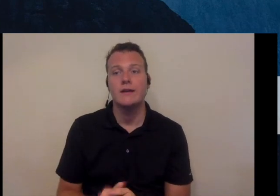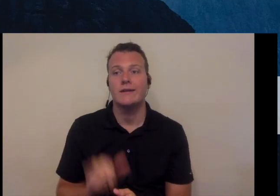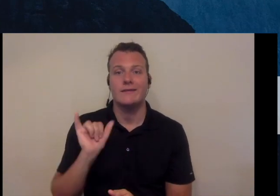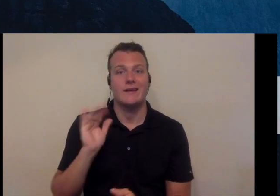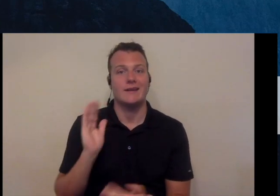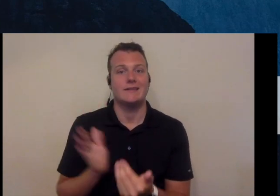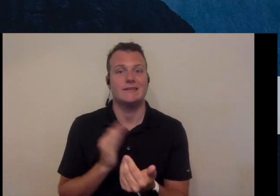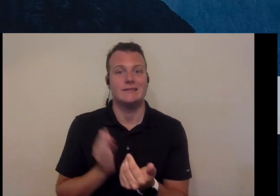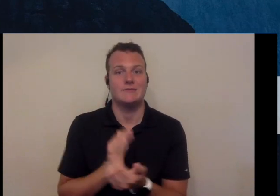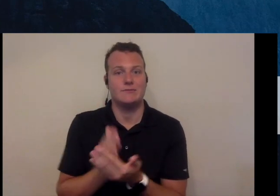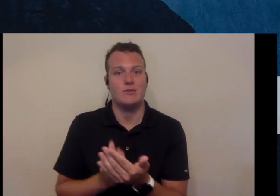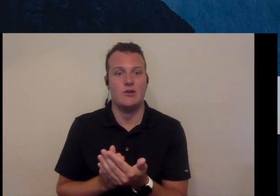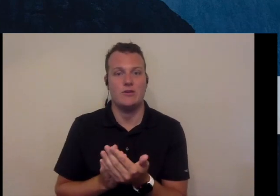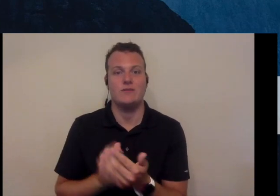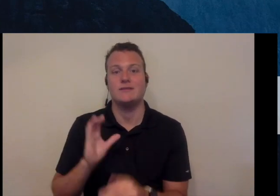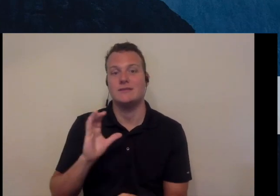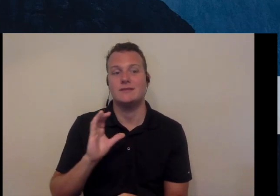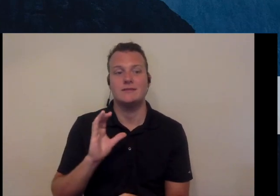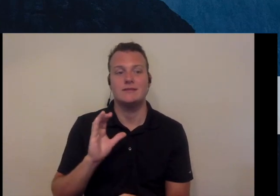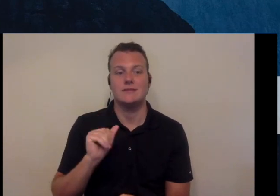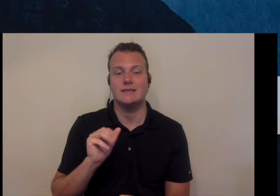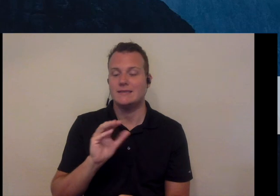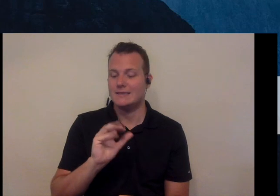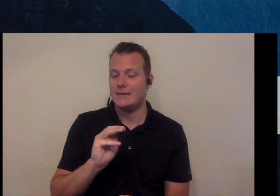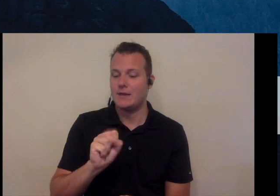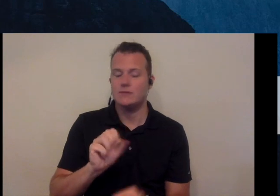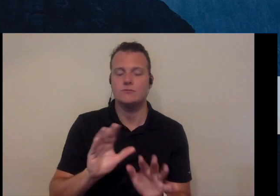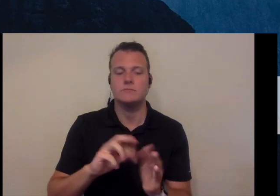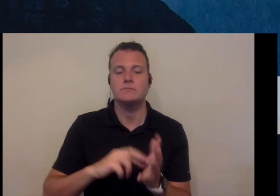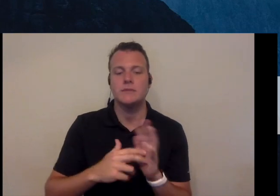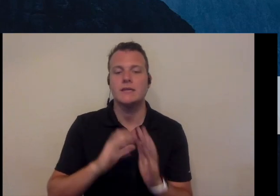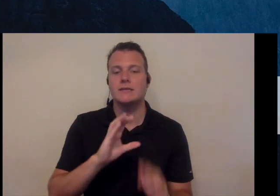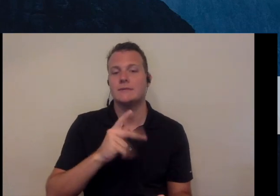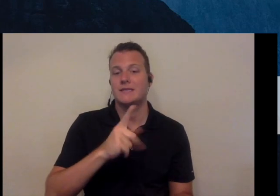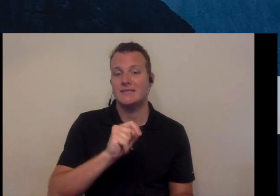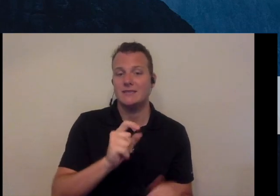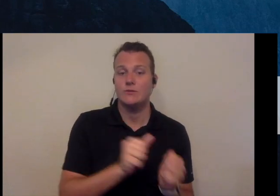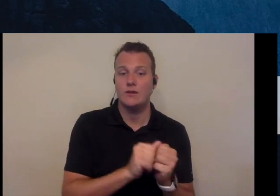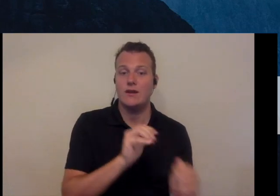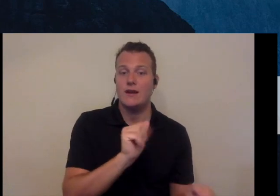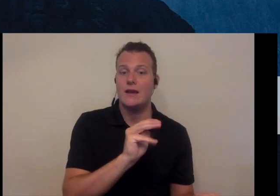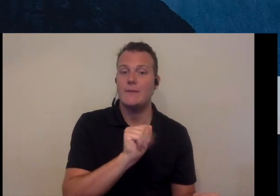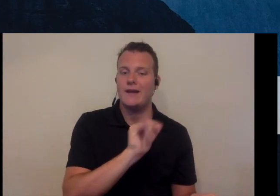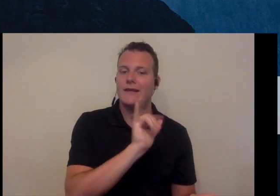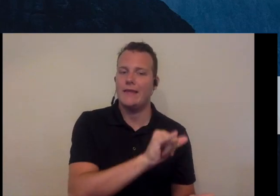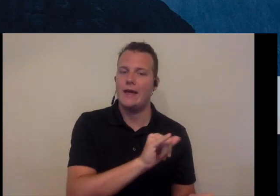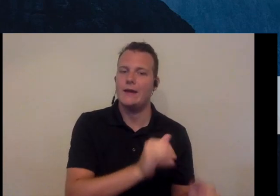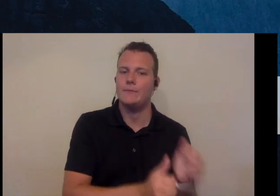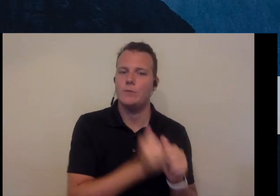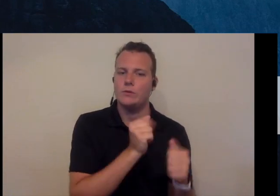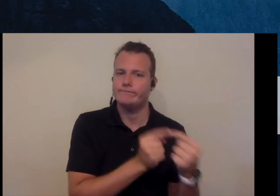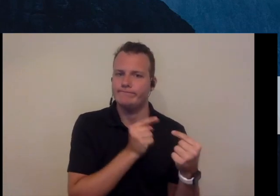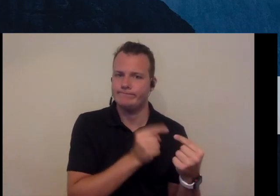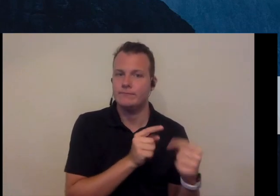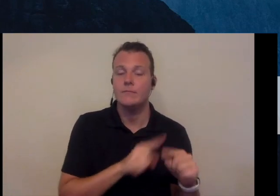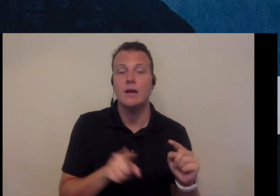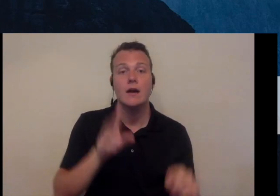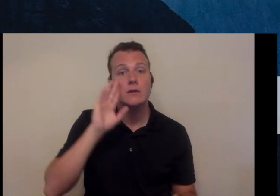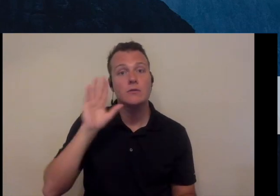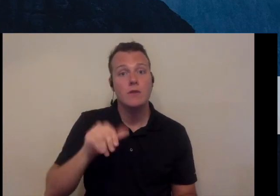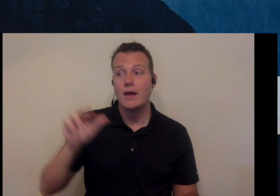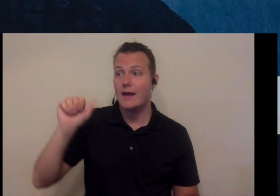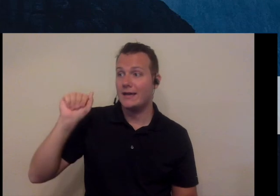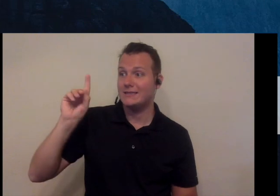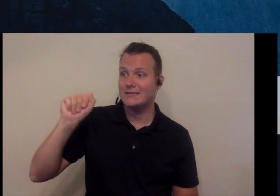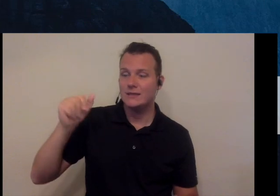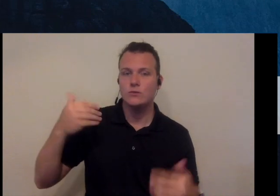And that's the easy part. It's the CMS part, the CPT part with the AMA. But